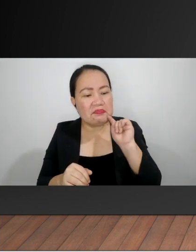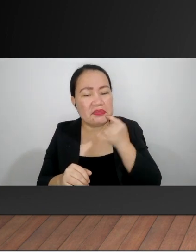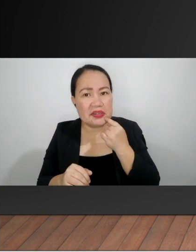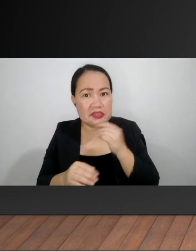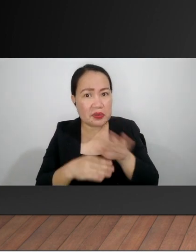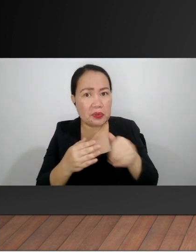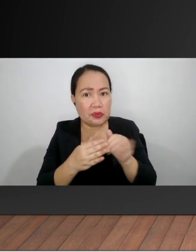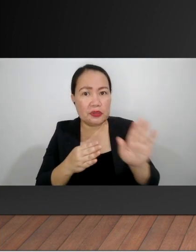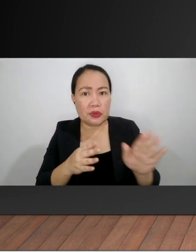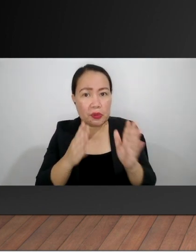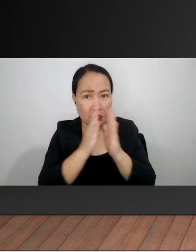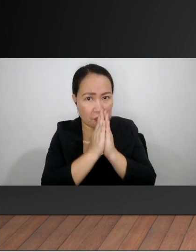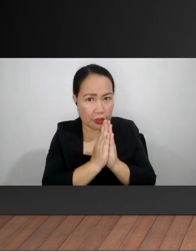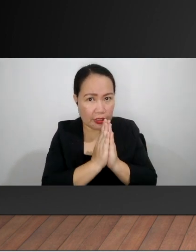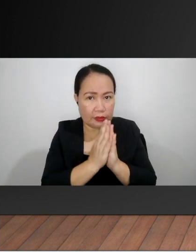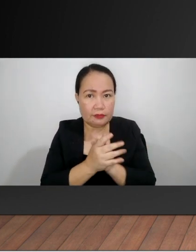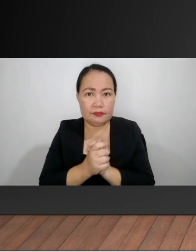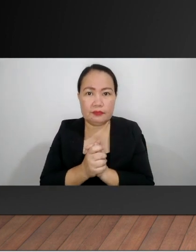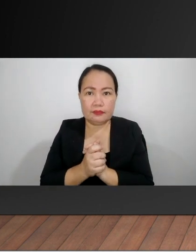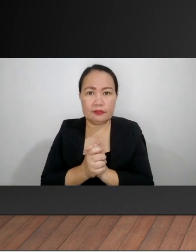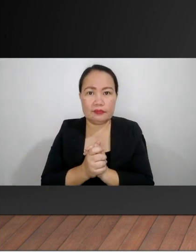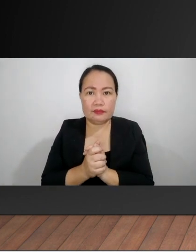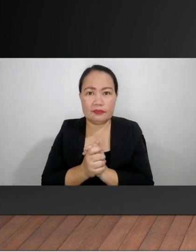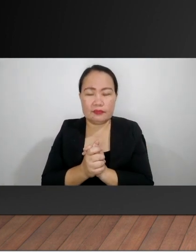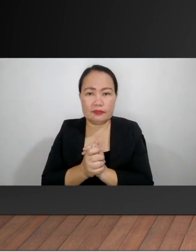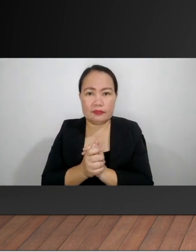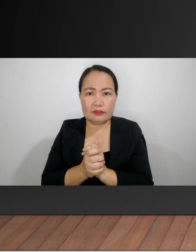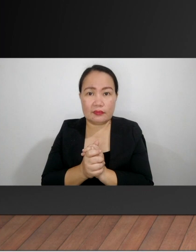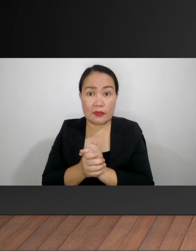did not miss all his prayers.